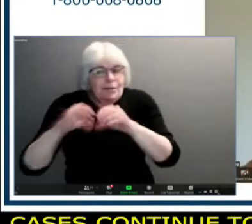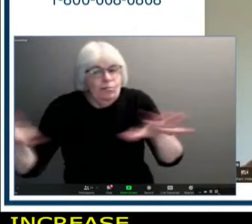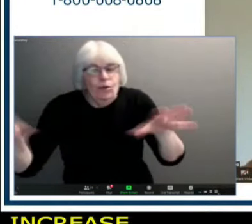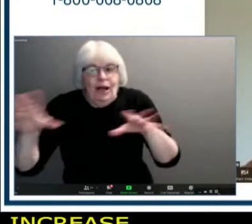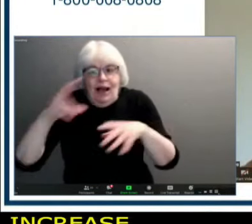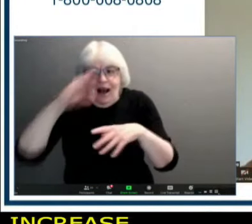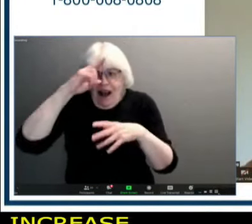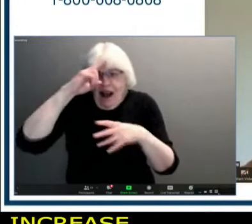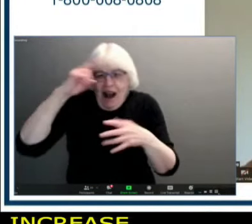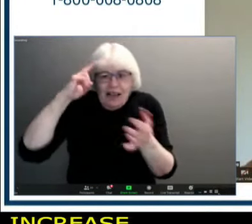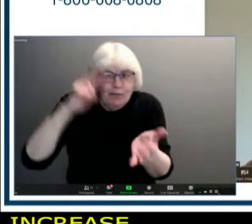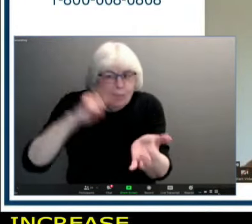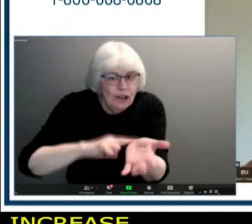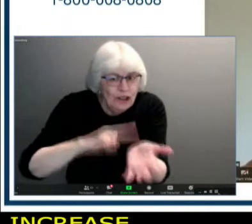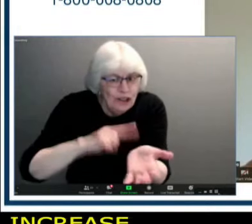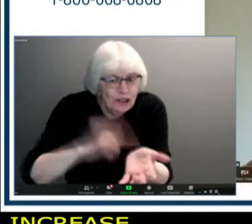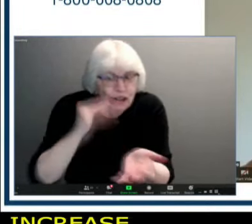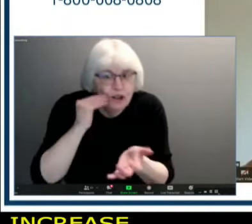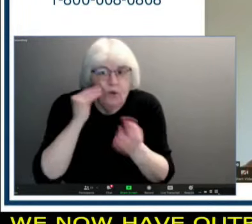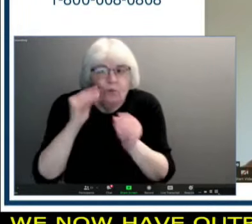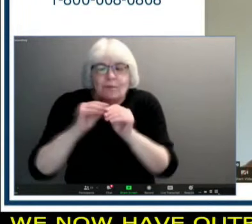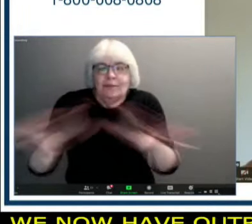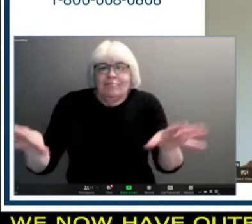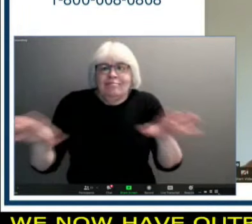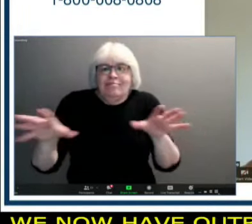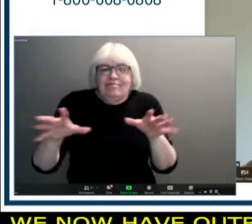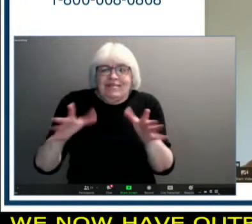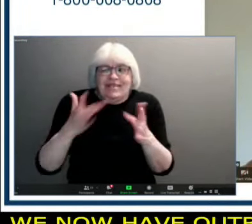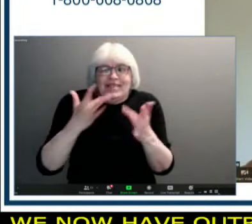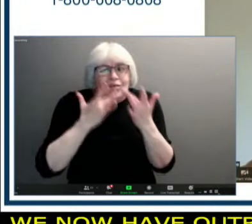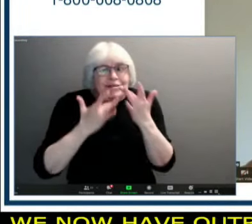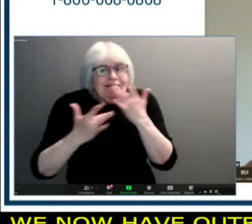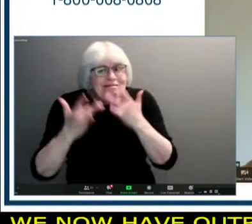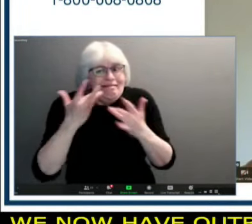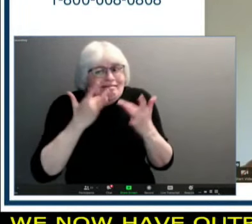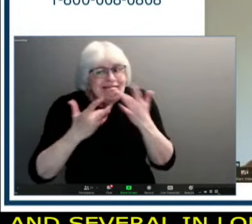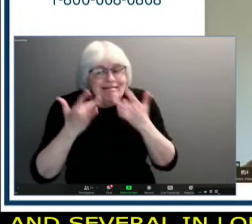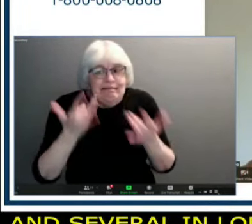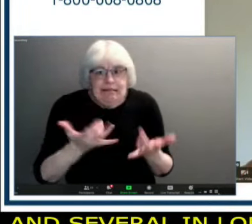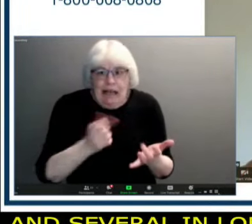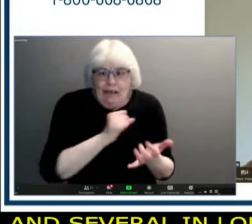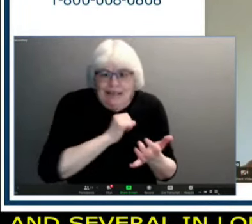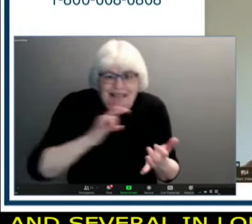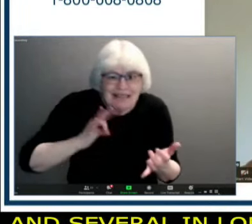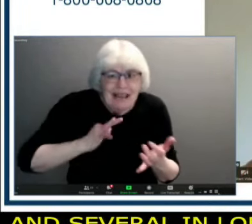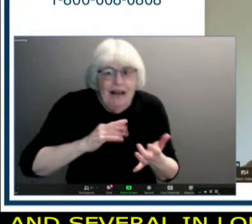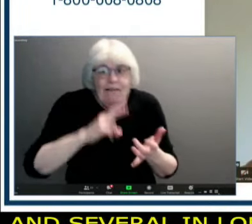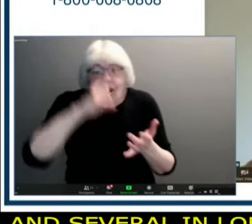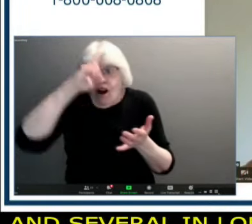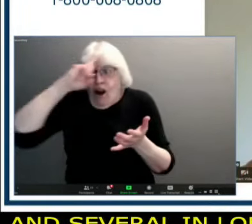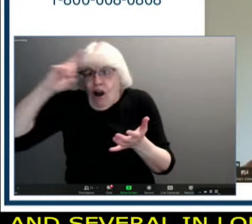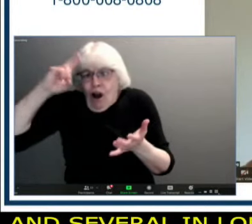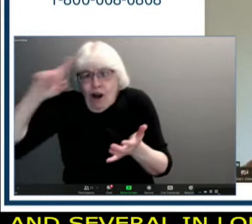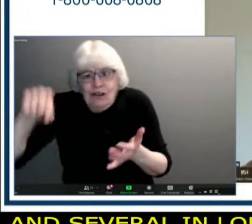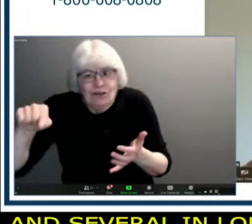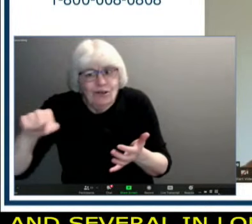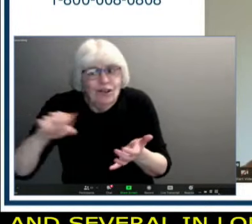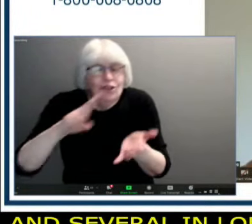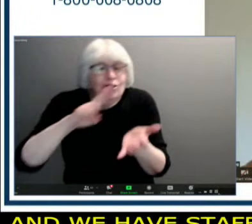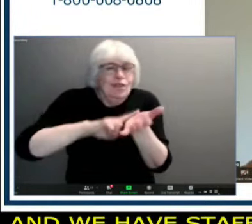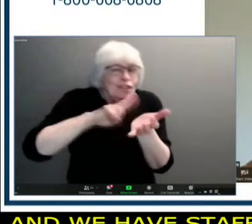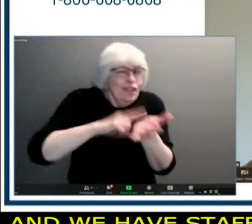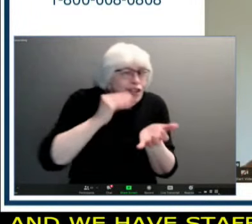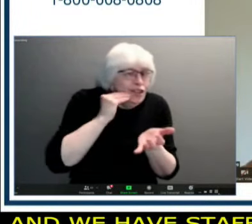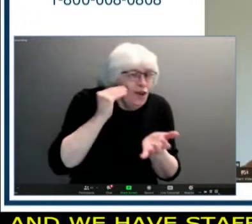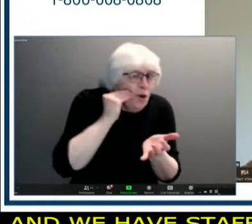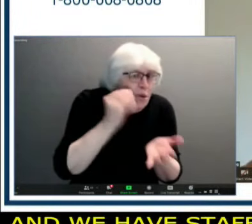facilities. And we have staffing shortages throughout our healthcare system and other critical services, with many people either being sick or